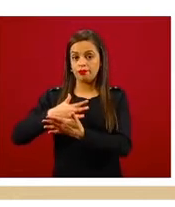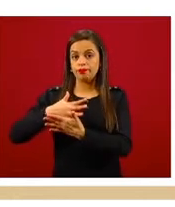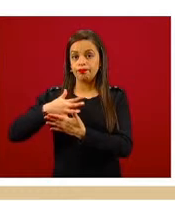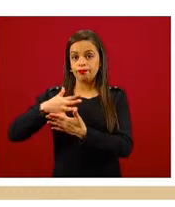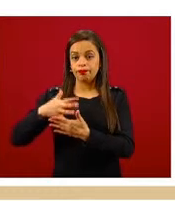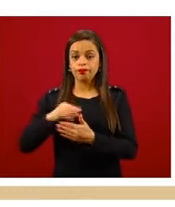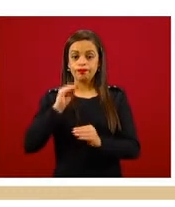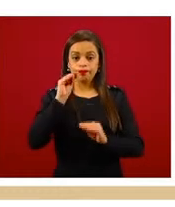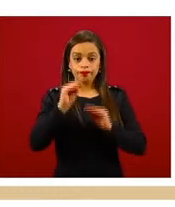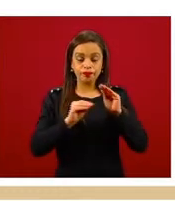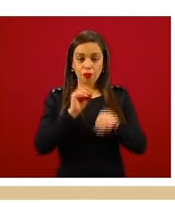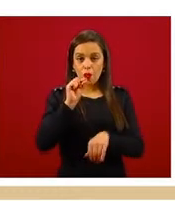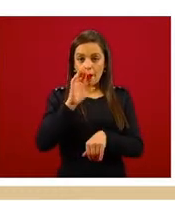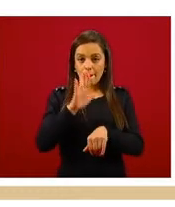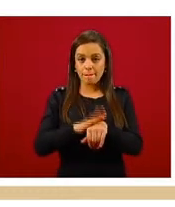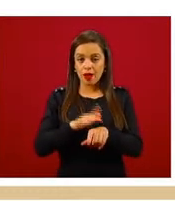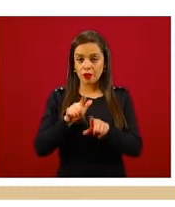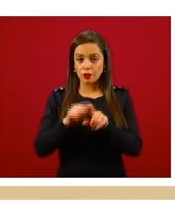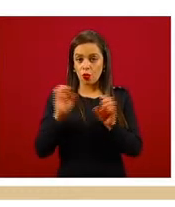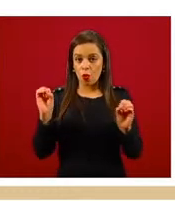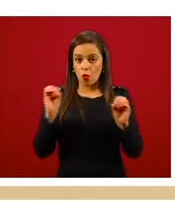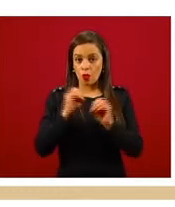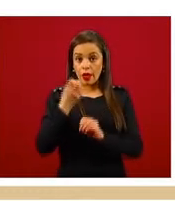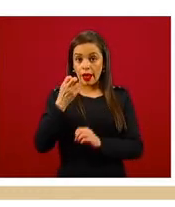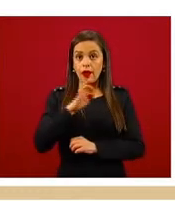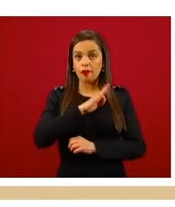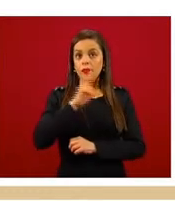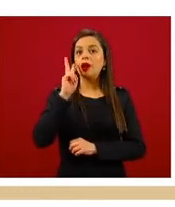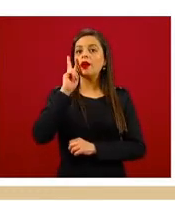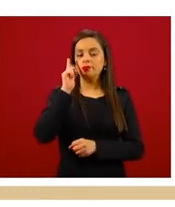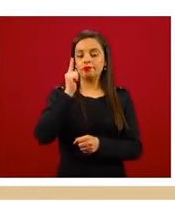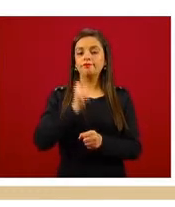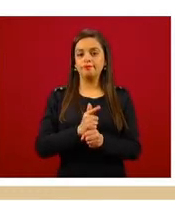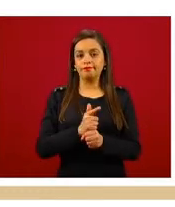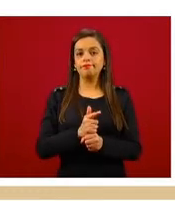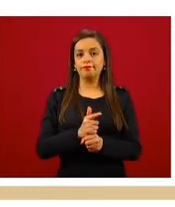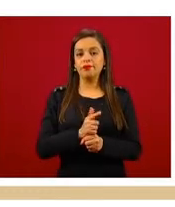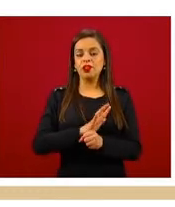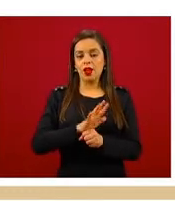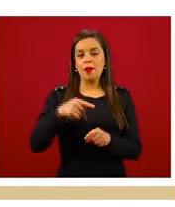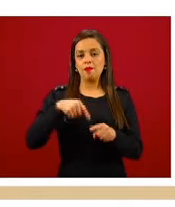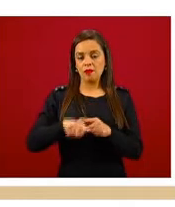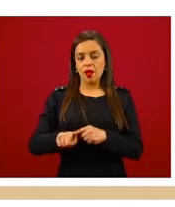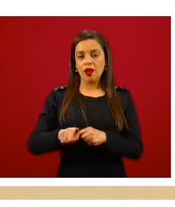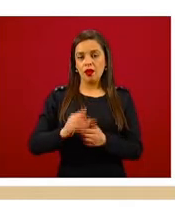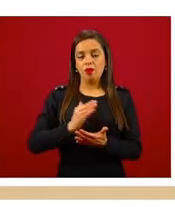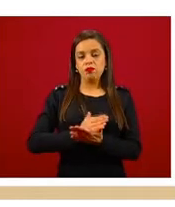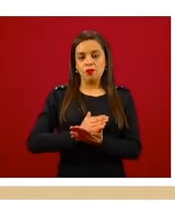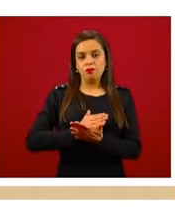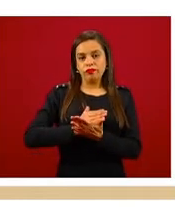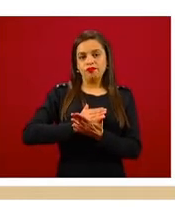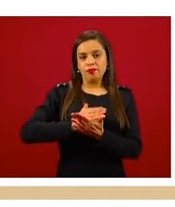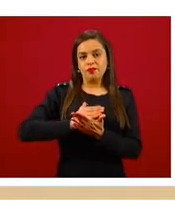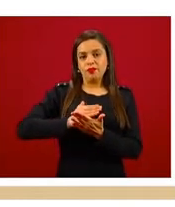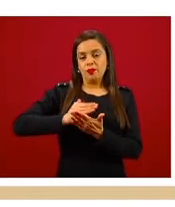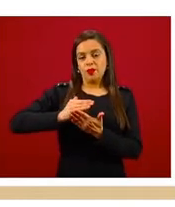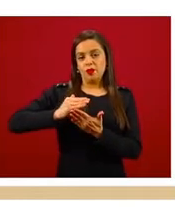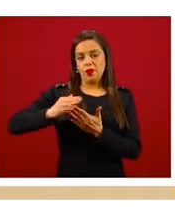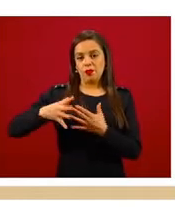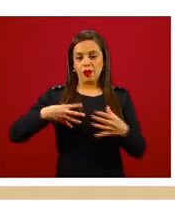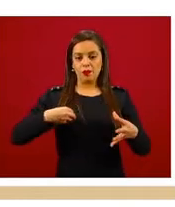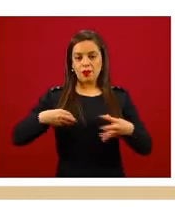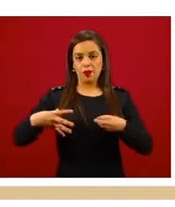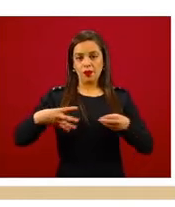states begin to change their color towards a darker green, which is only a representation of an